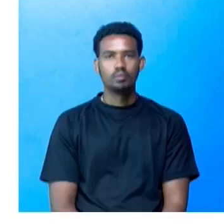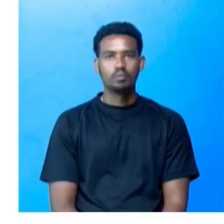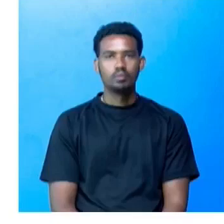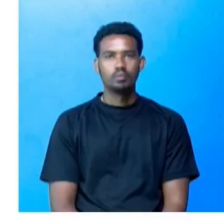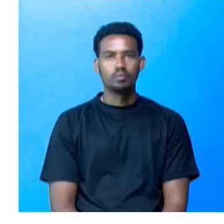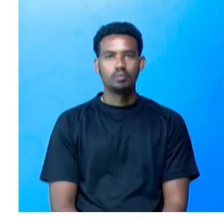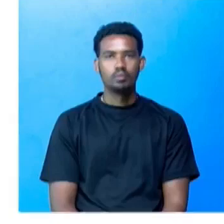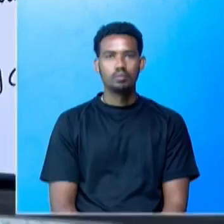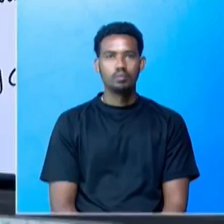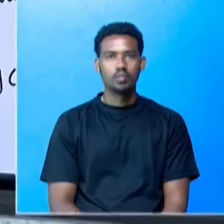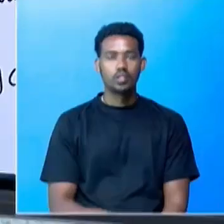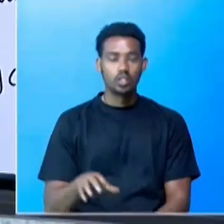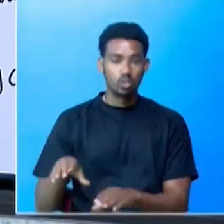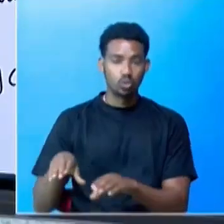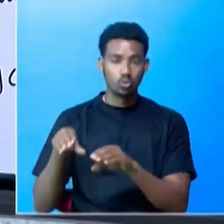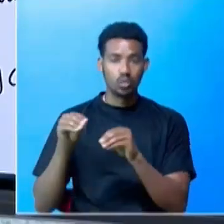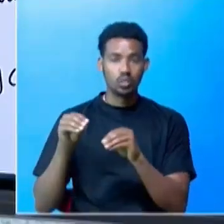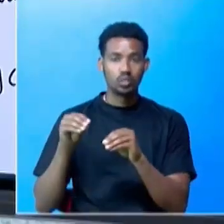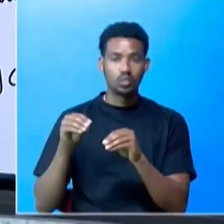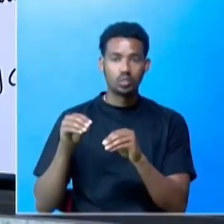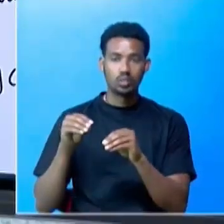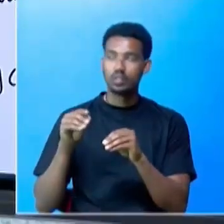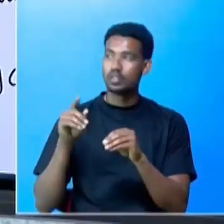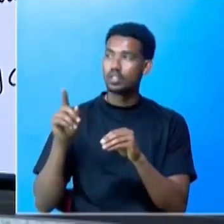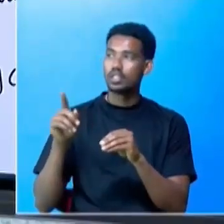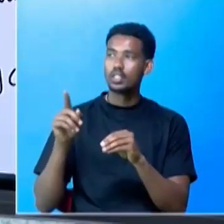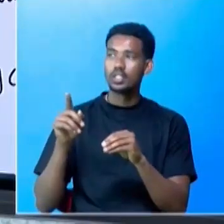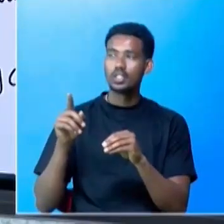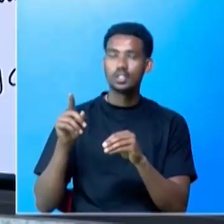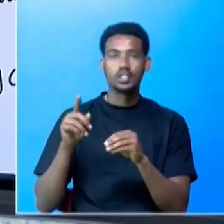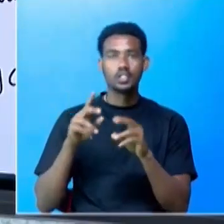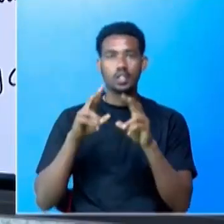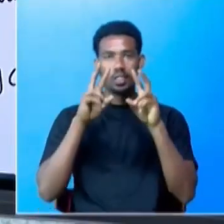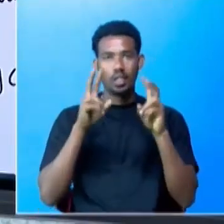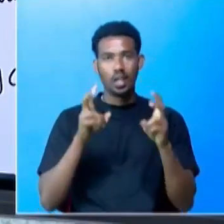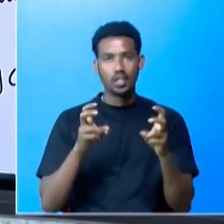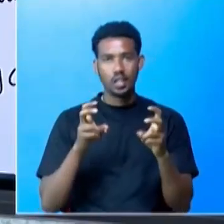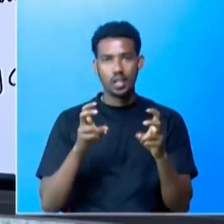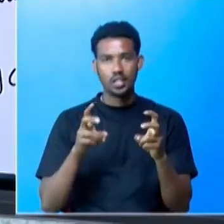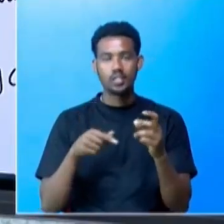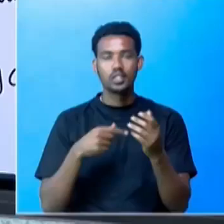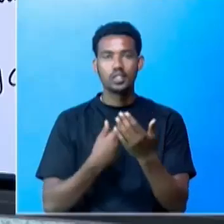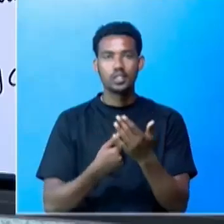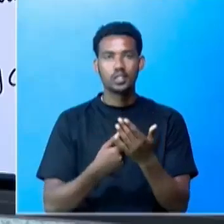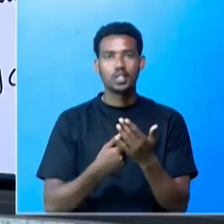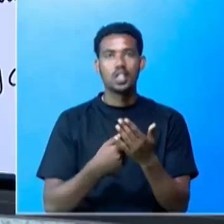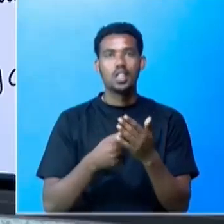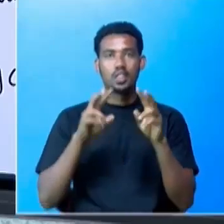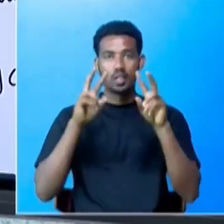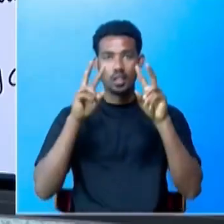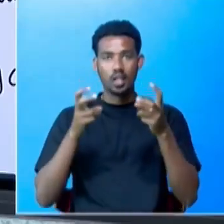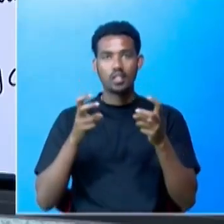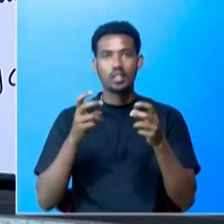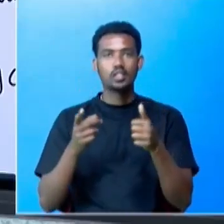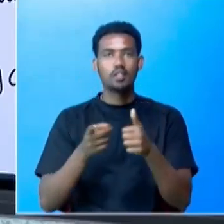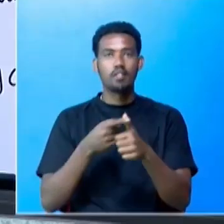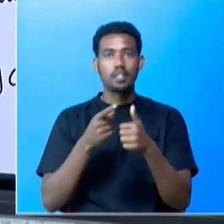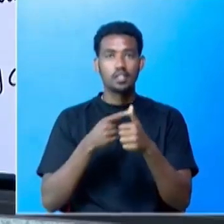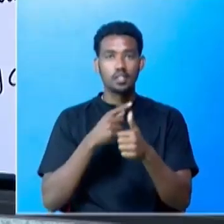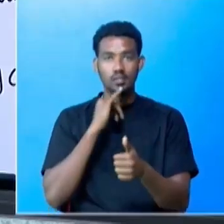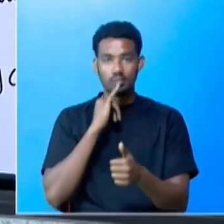So here is students. This is the title. This is the title. The first one